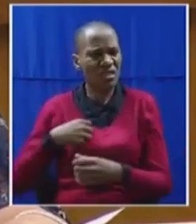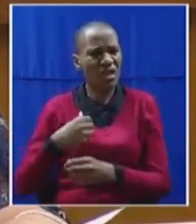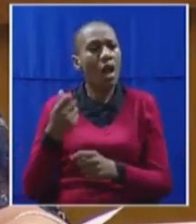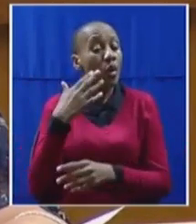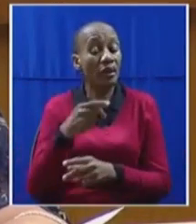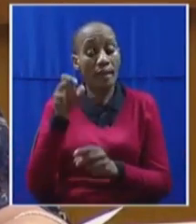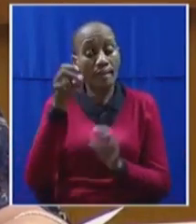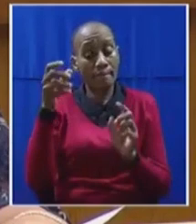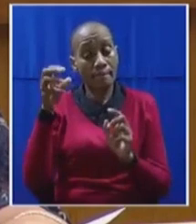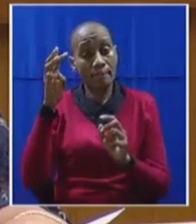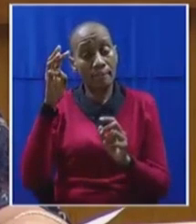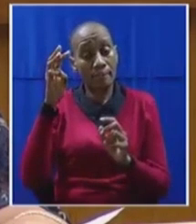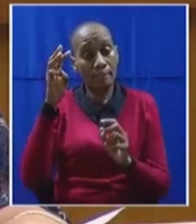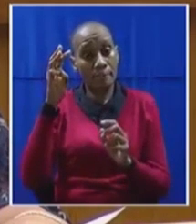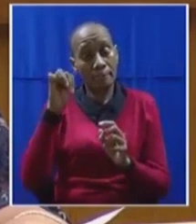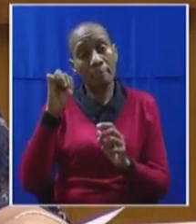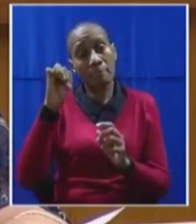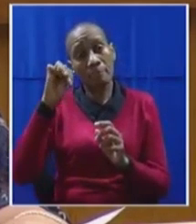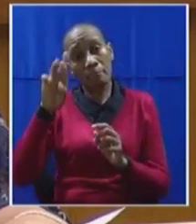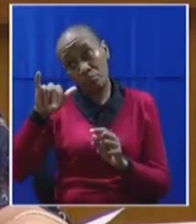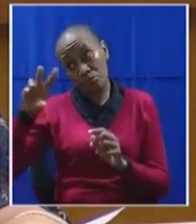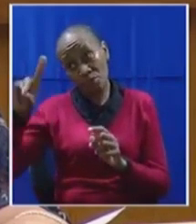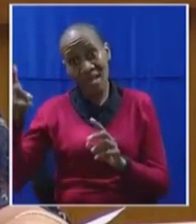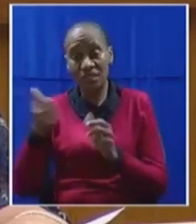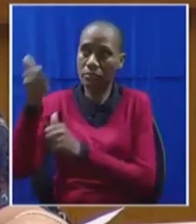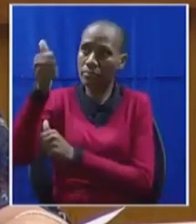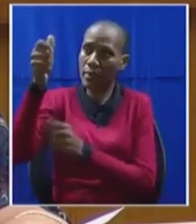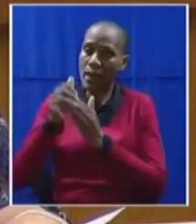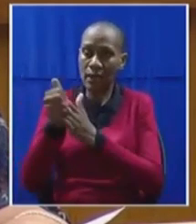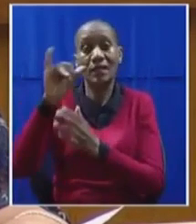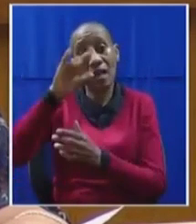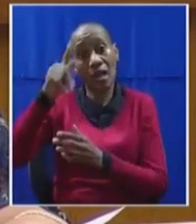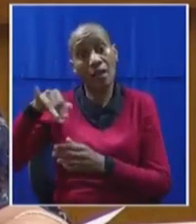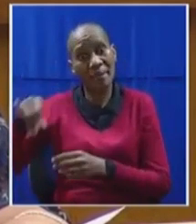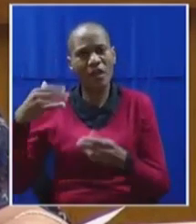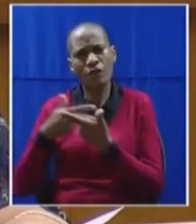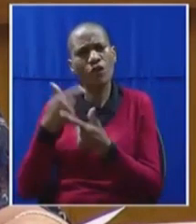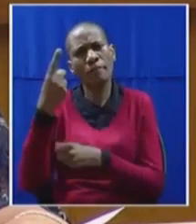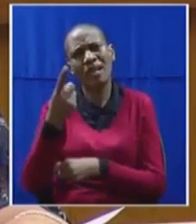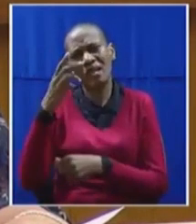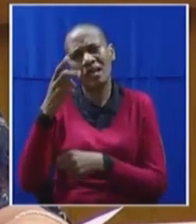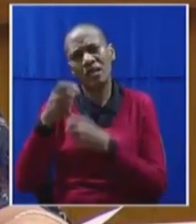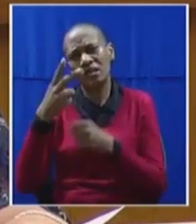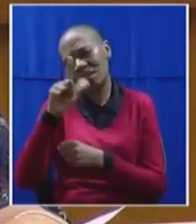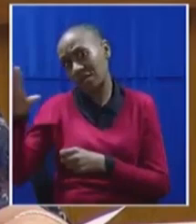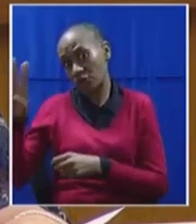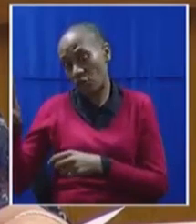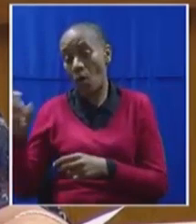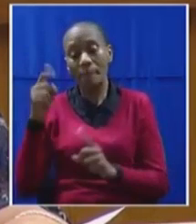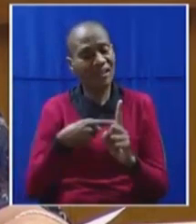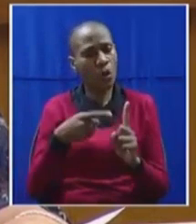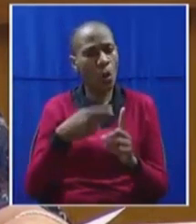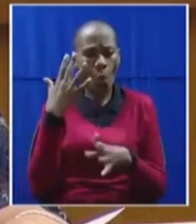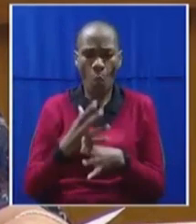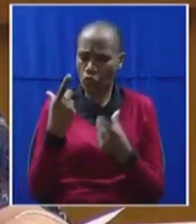as the head of the IPID, having carefully considered his actions post-94. However, Mr. McBride pulled up his socks and did